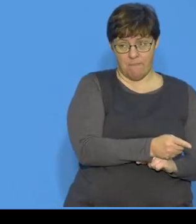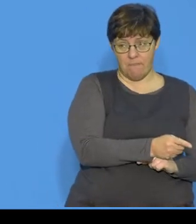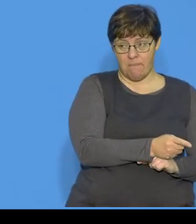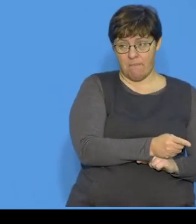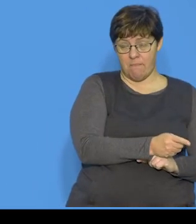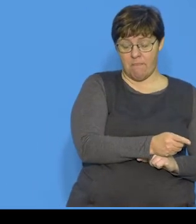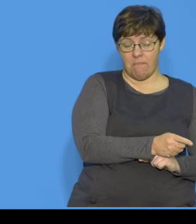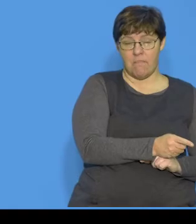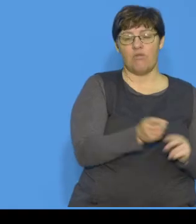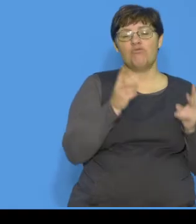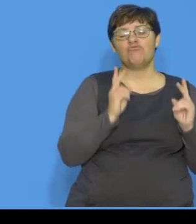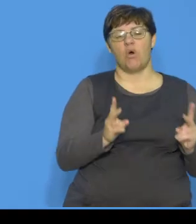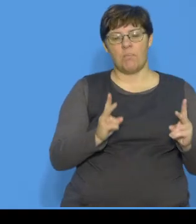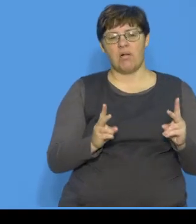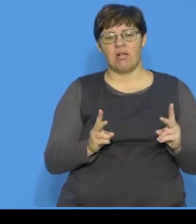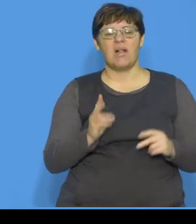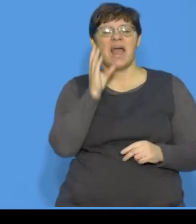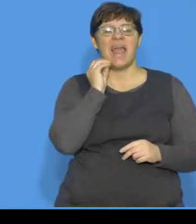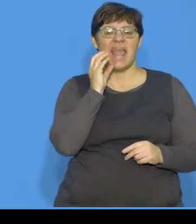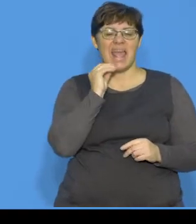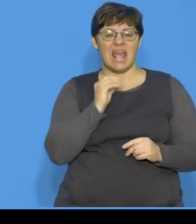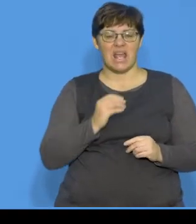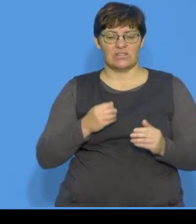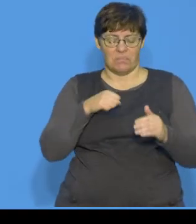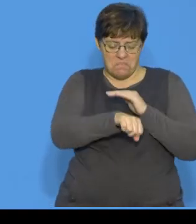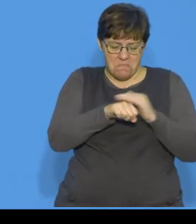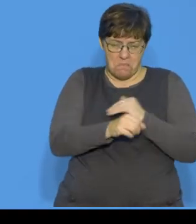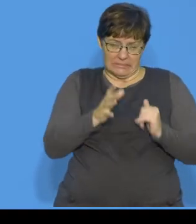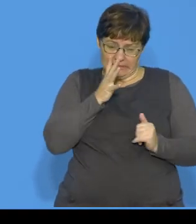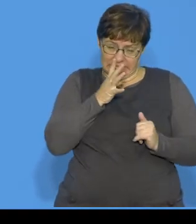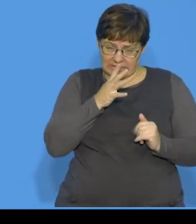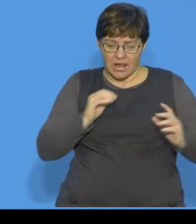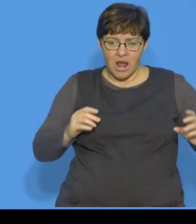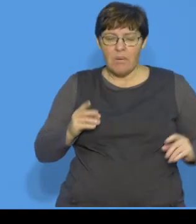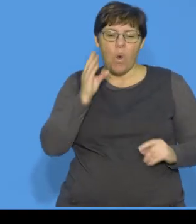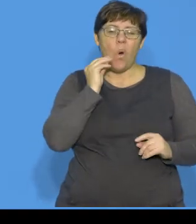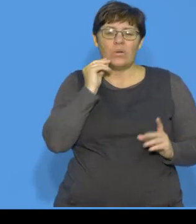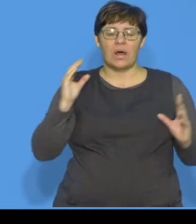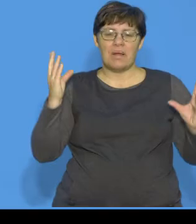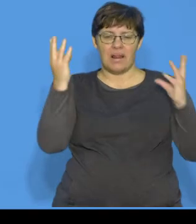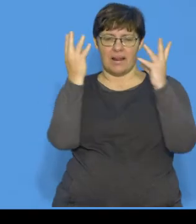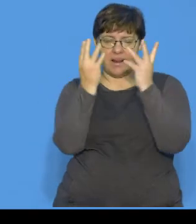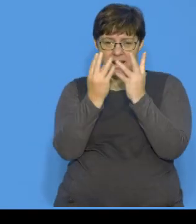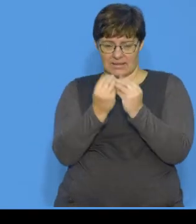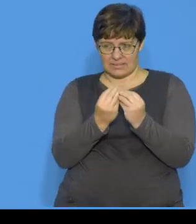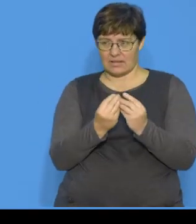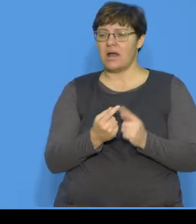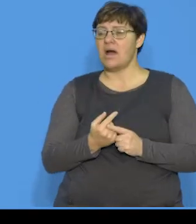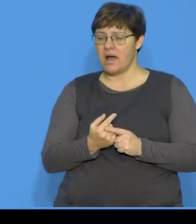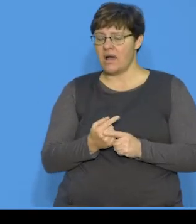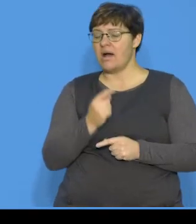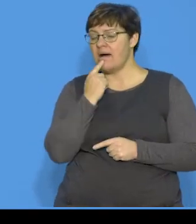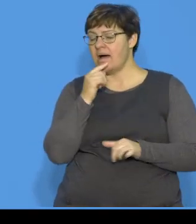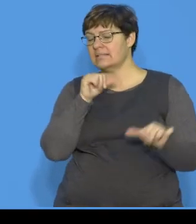that typical age pyramid of an expanding population, scientists are